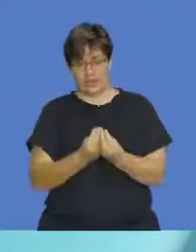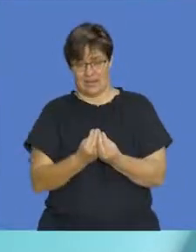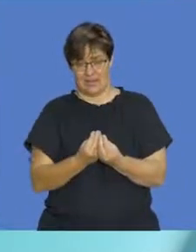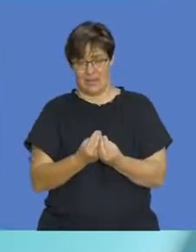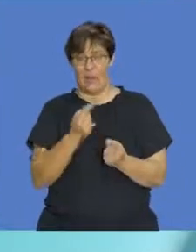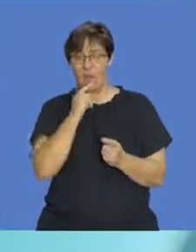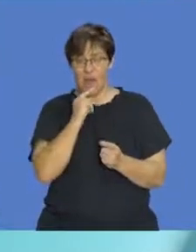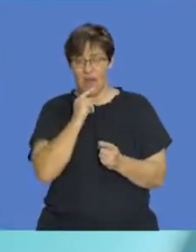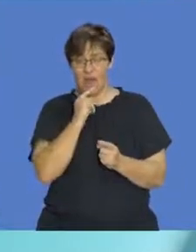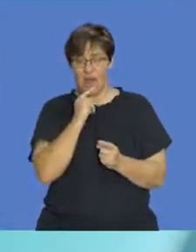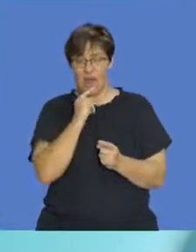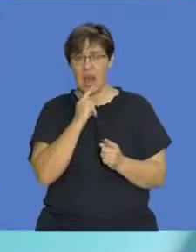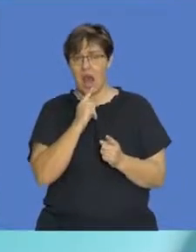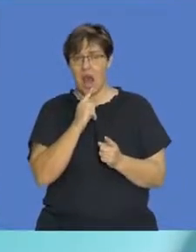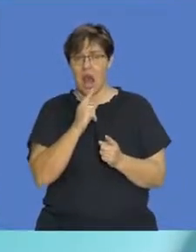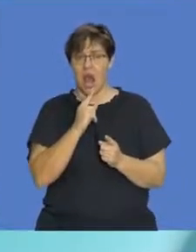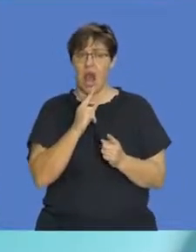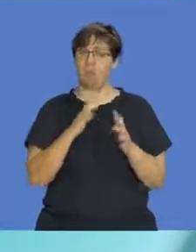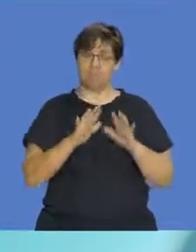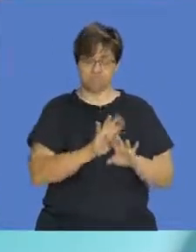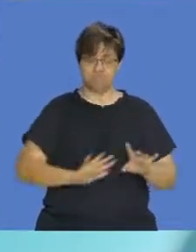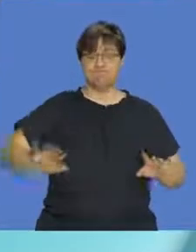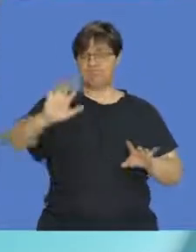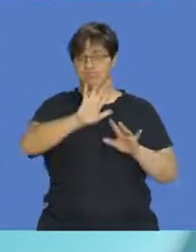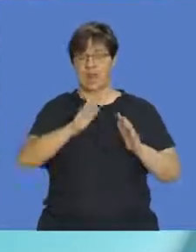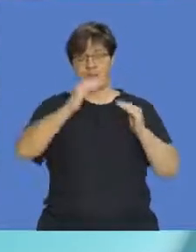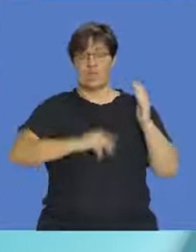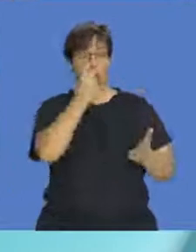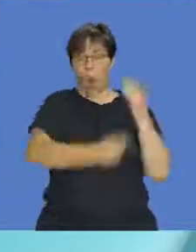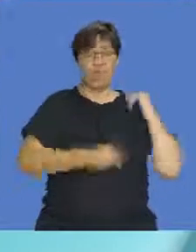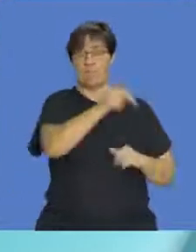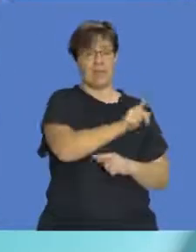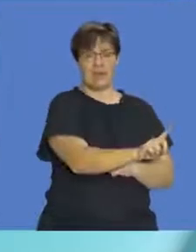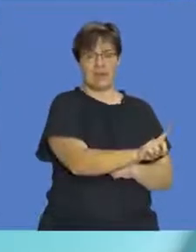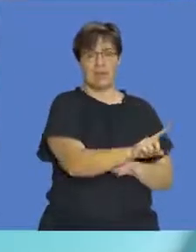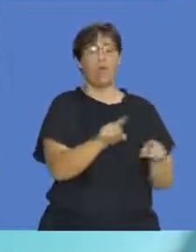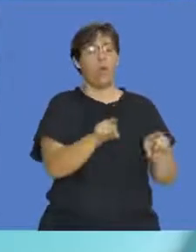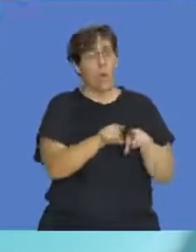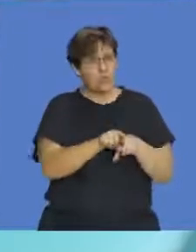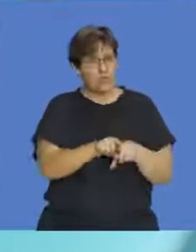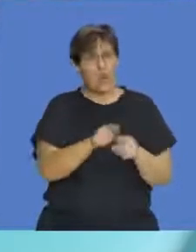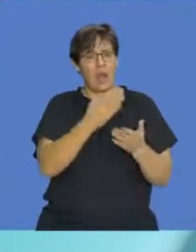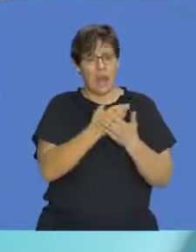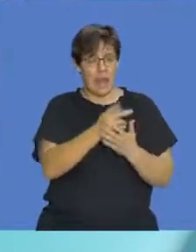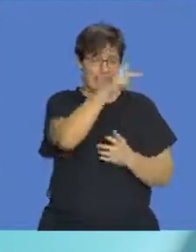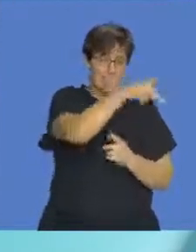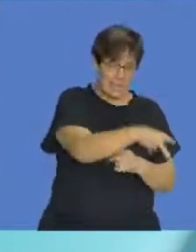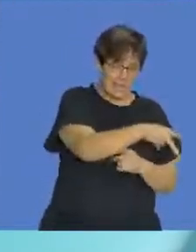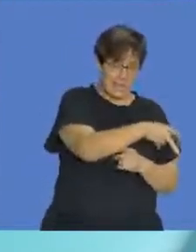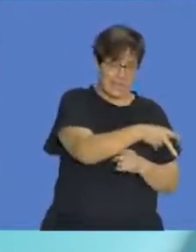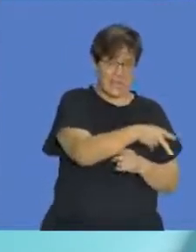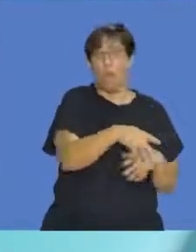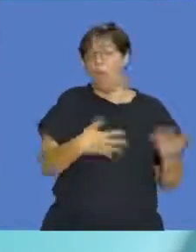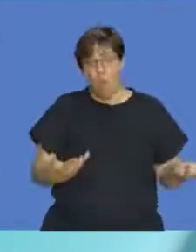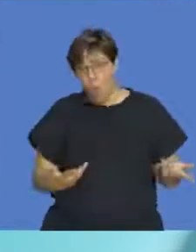are less stringent. It isn't just P, but the element can be in P or